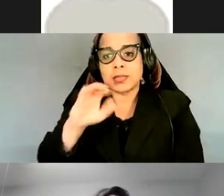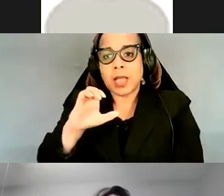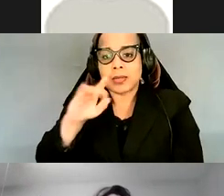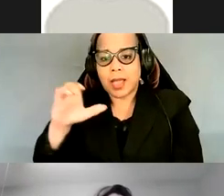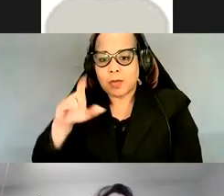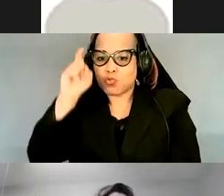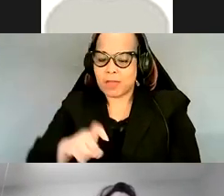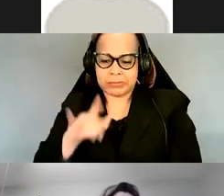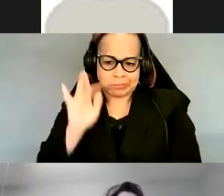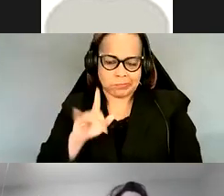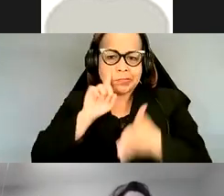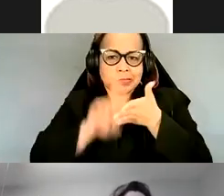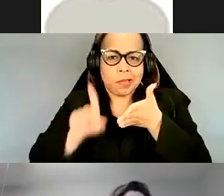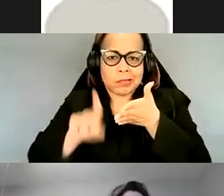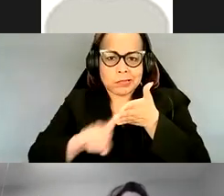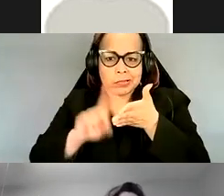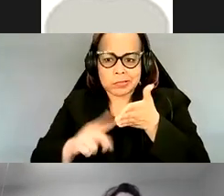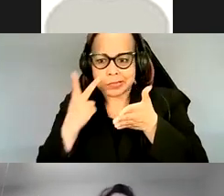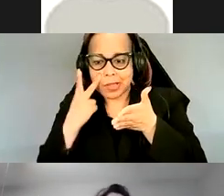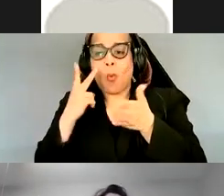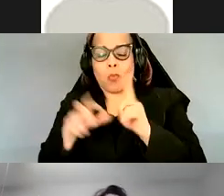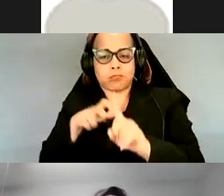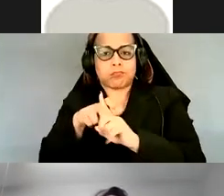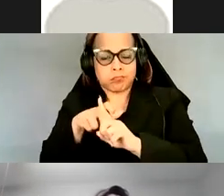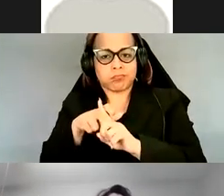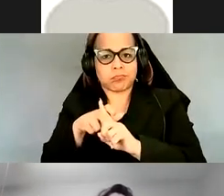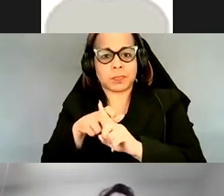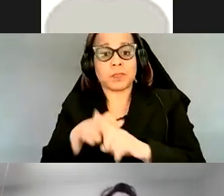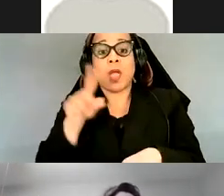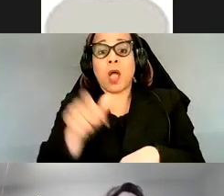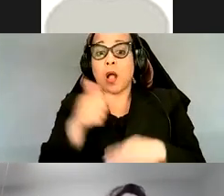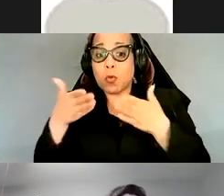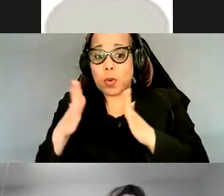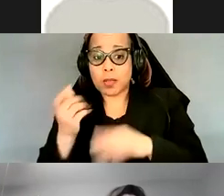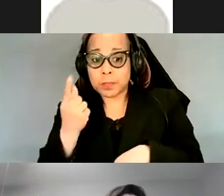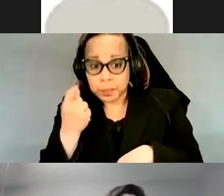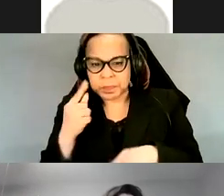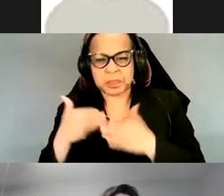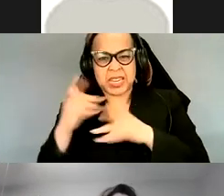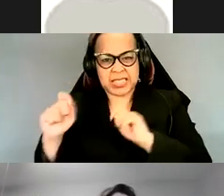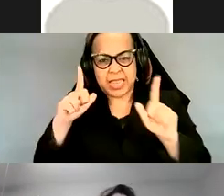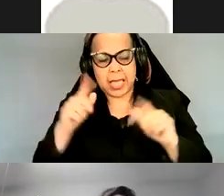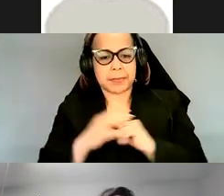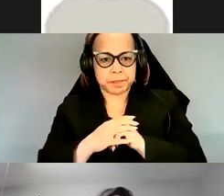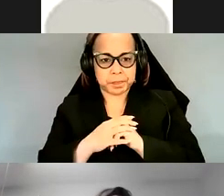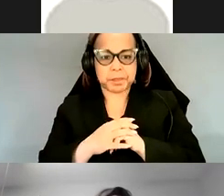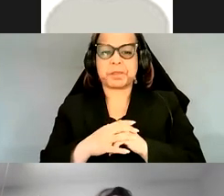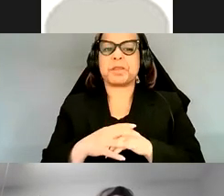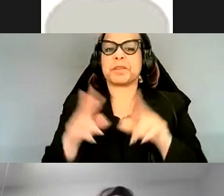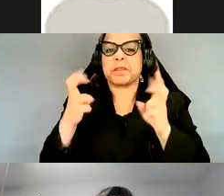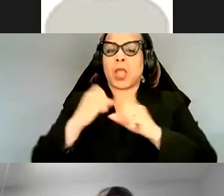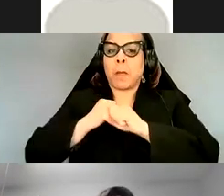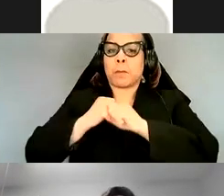got to keep checking and seeing if we can get you there. Another way, though, if you go to the next slide, is through our Protect Chicago